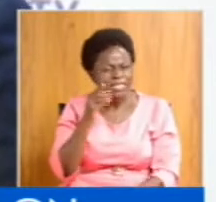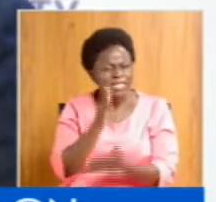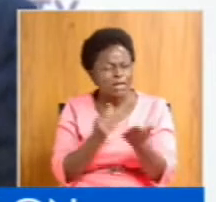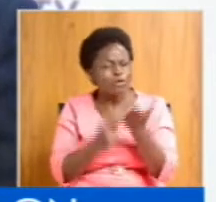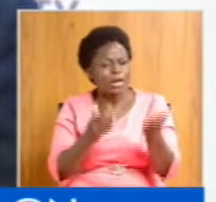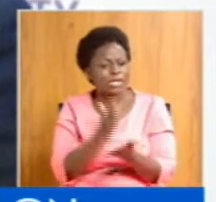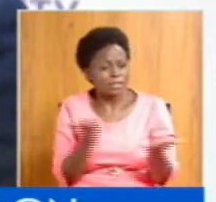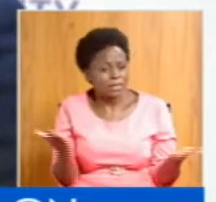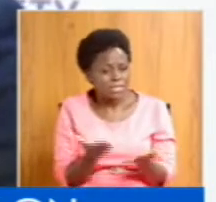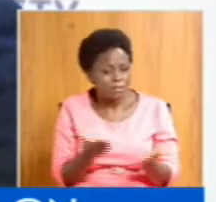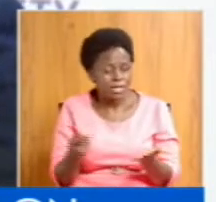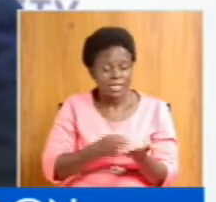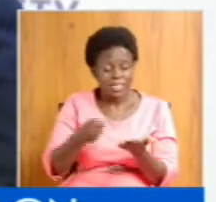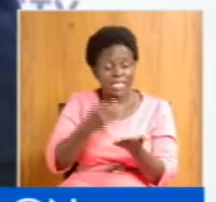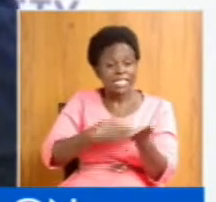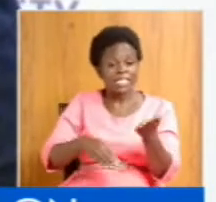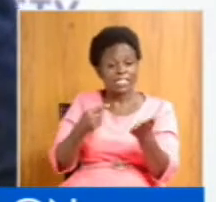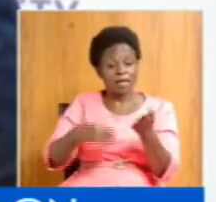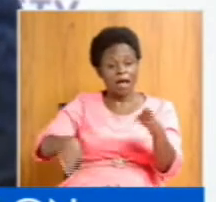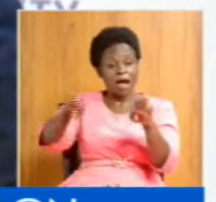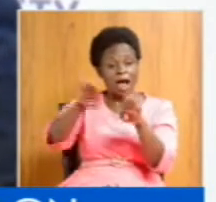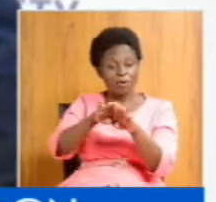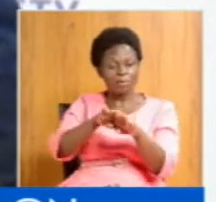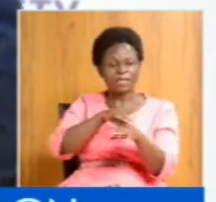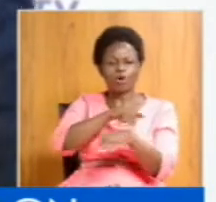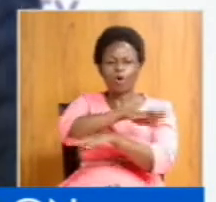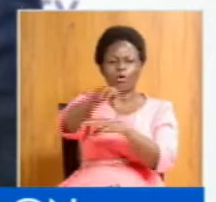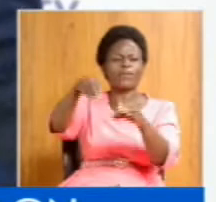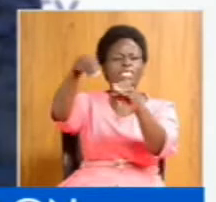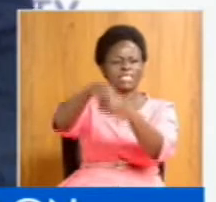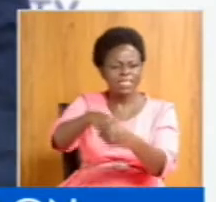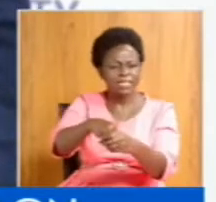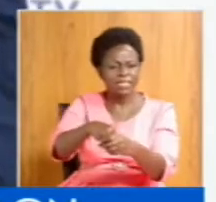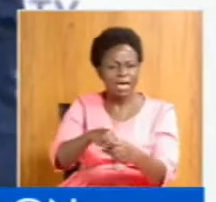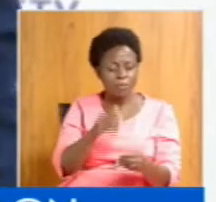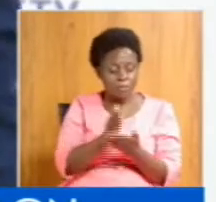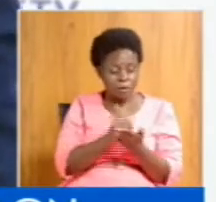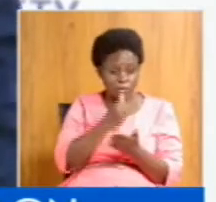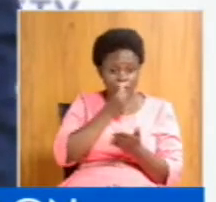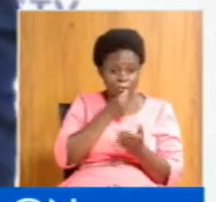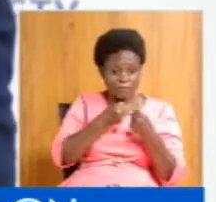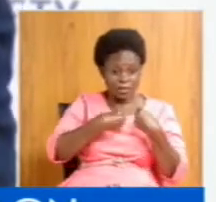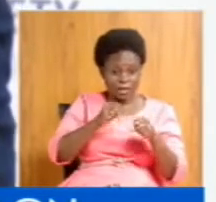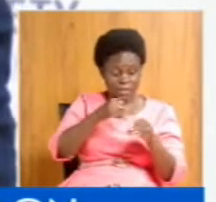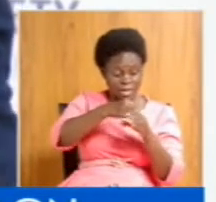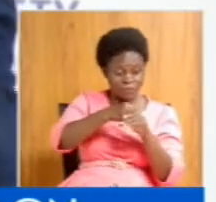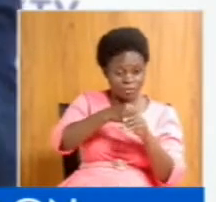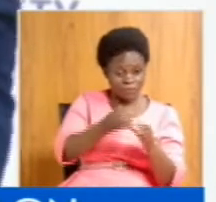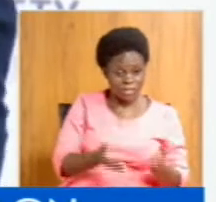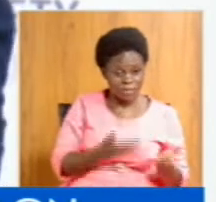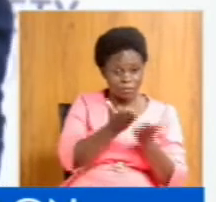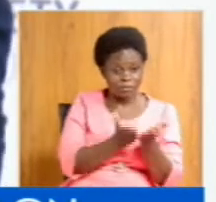Ugandan somewhere signed on to an agreement and bound all of us and because a private actor is involved in the provision of this service,